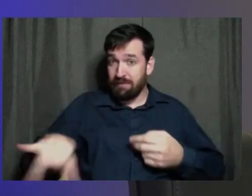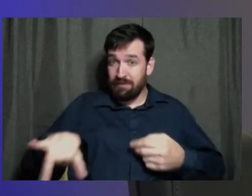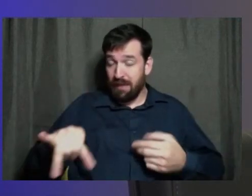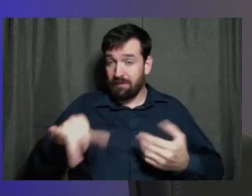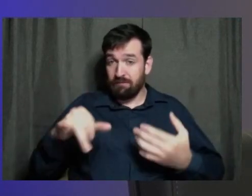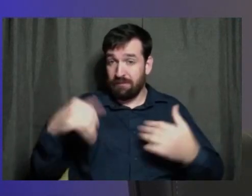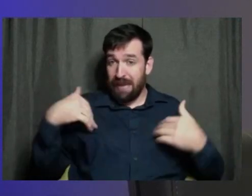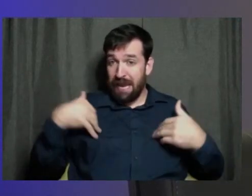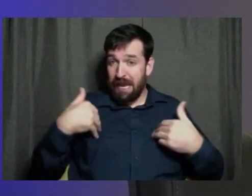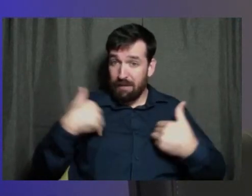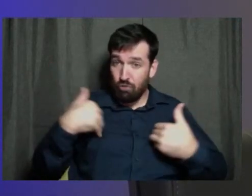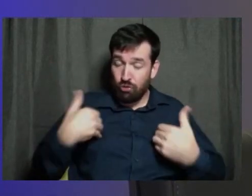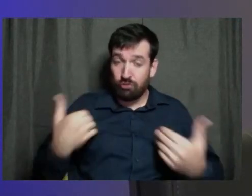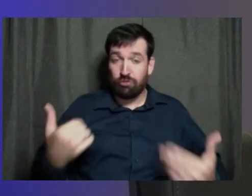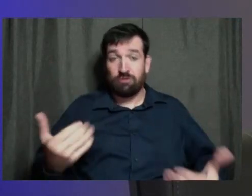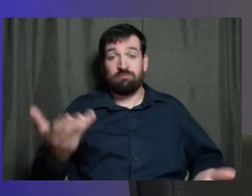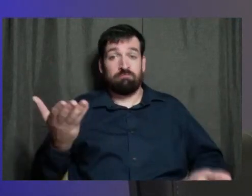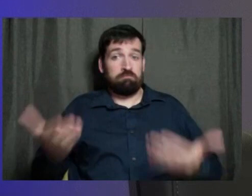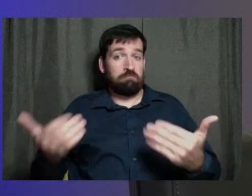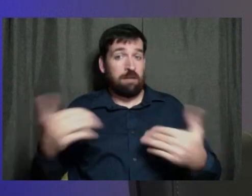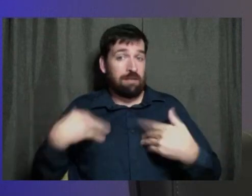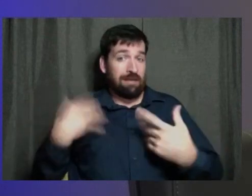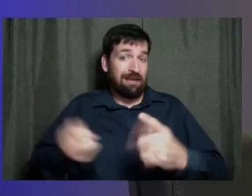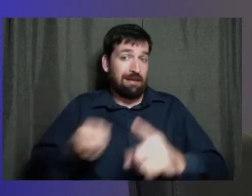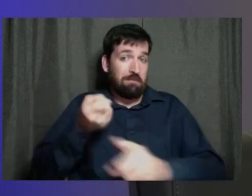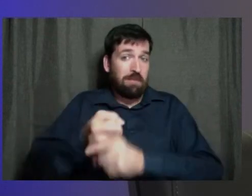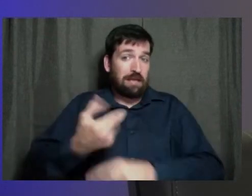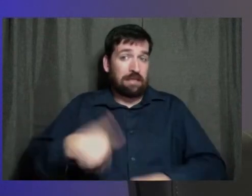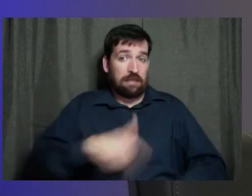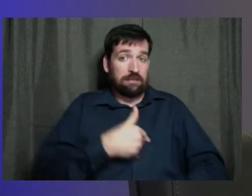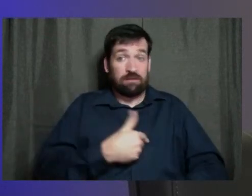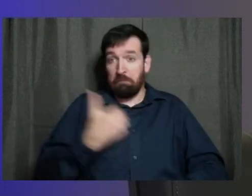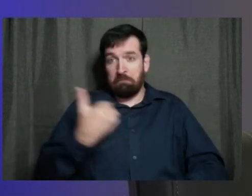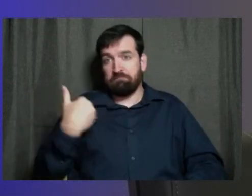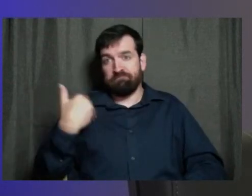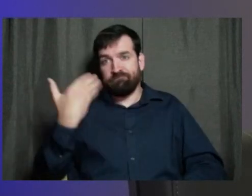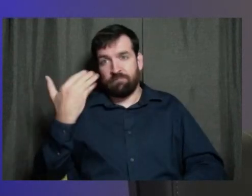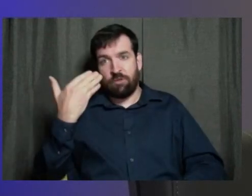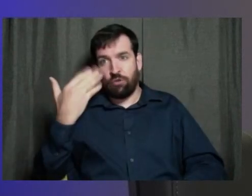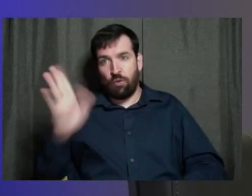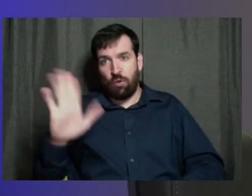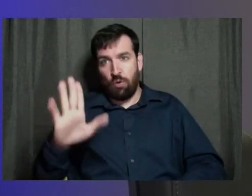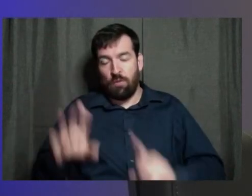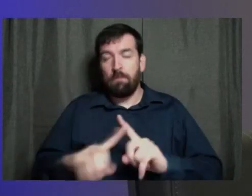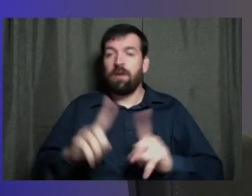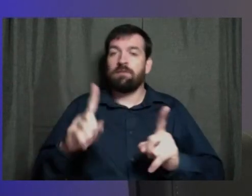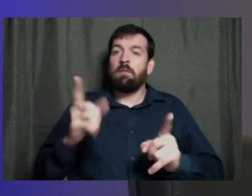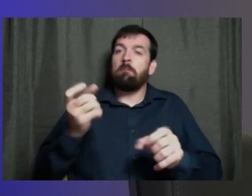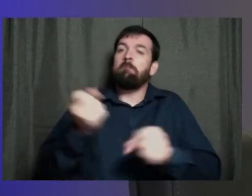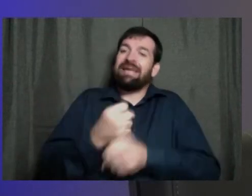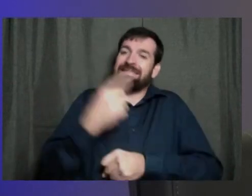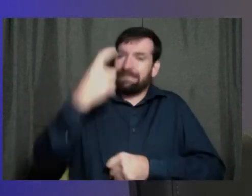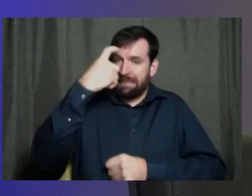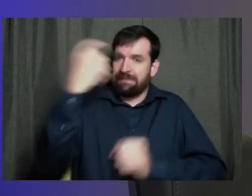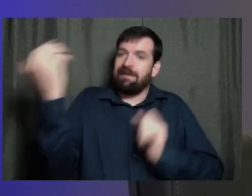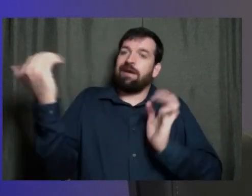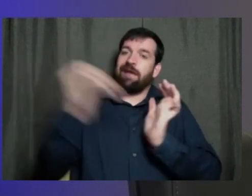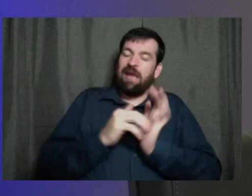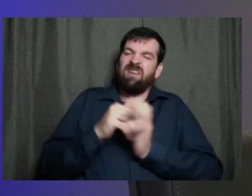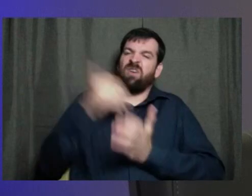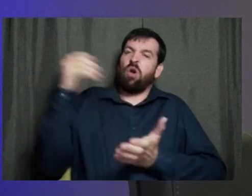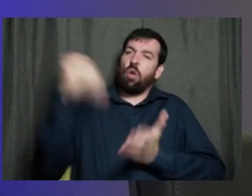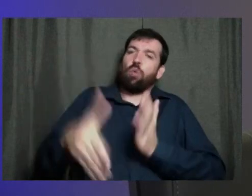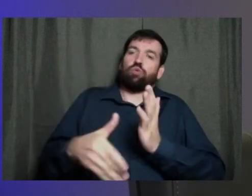that may have an ill impact on us? We don't know, but it certainly makes sense to try to, again, eat food as close to how they're found in